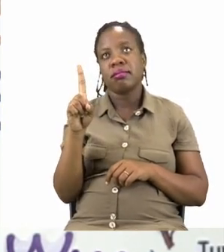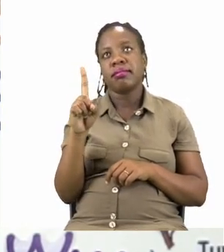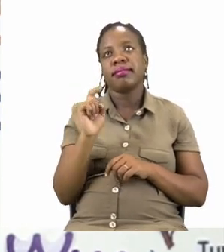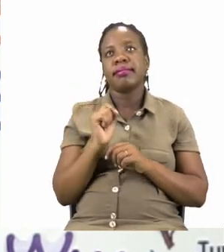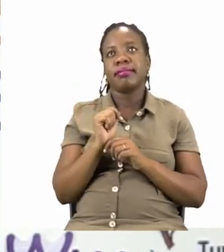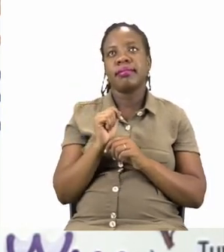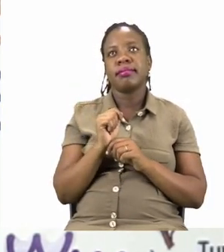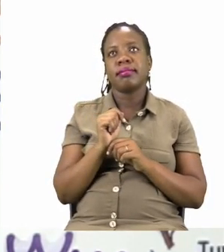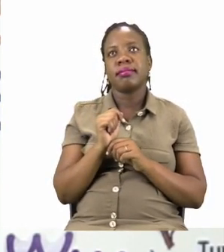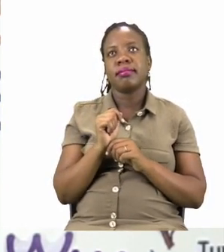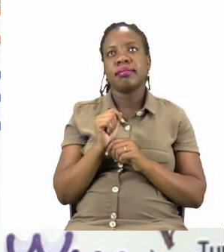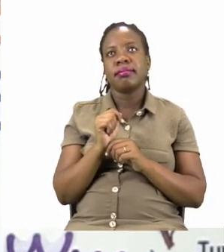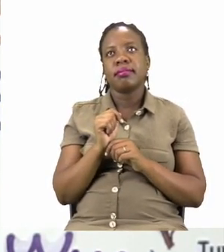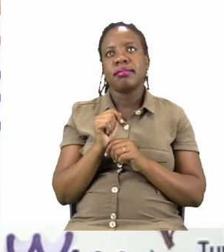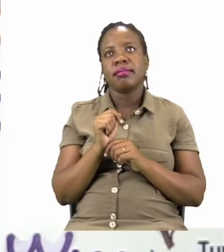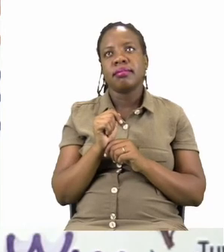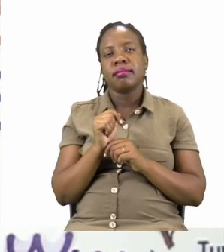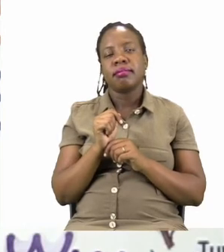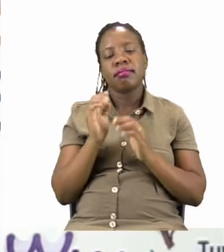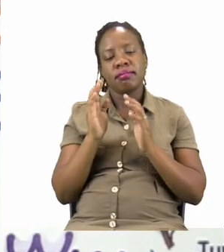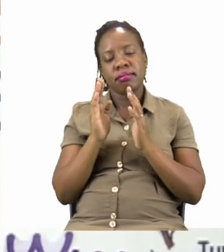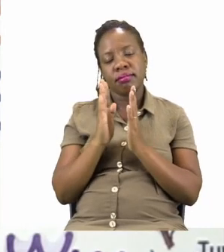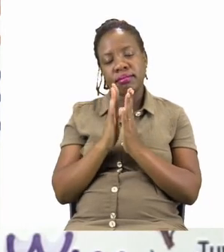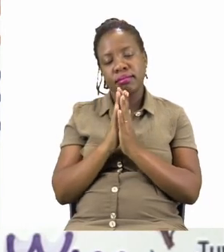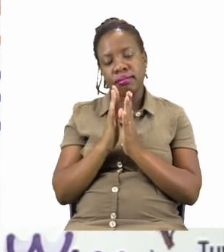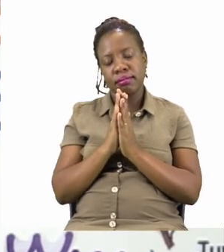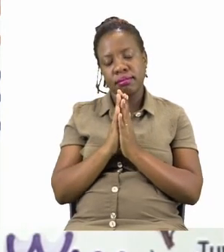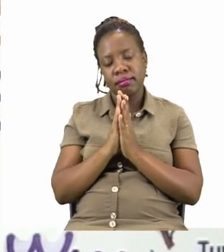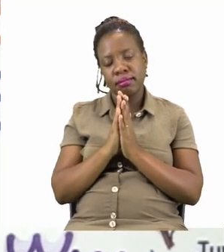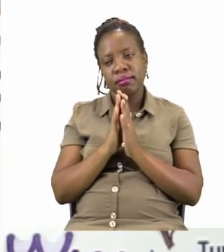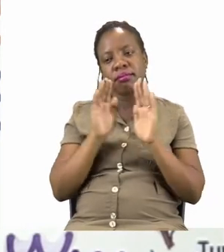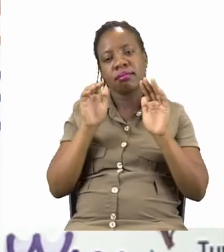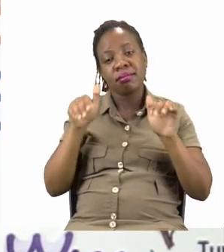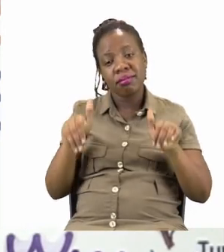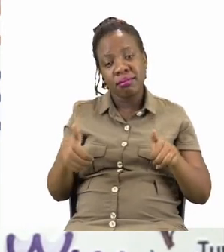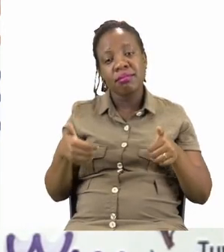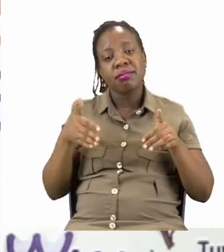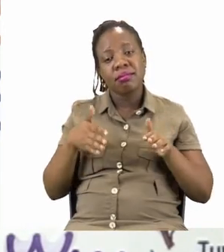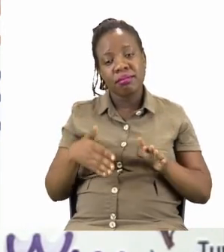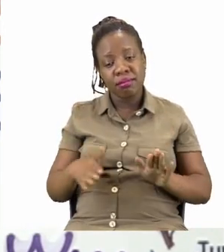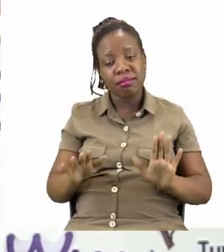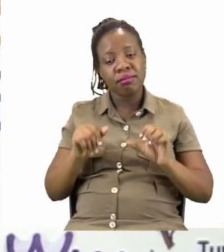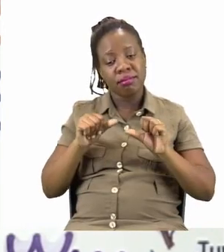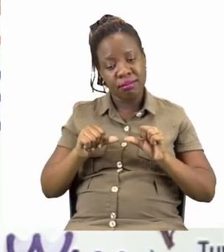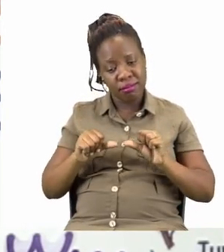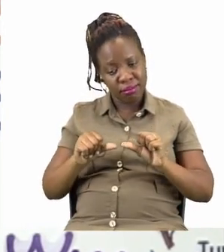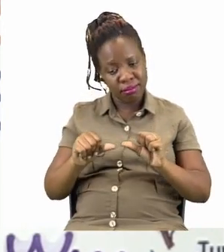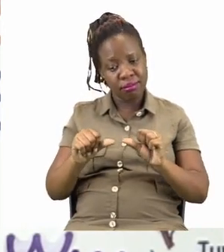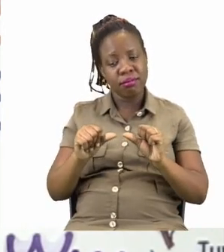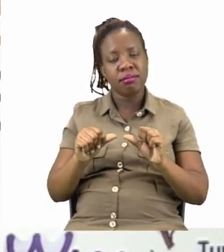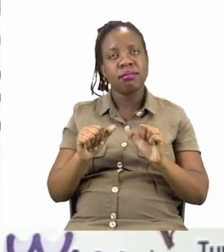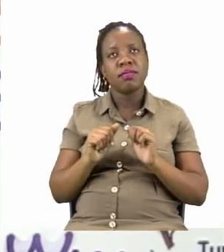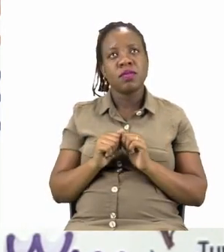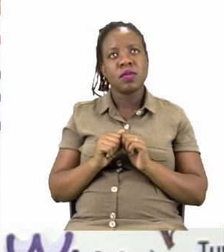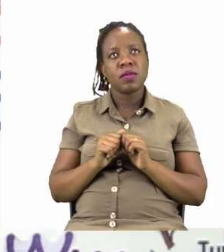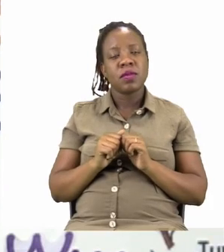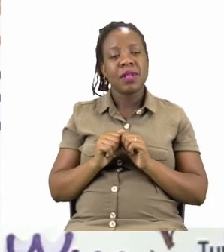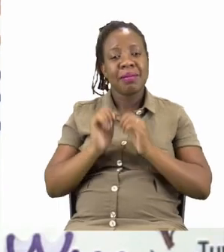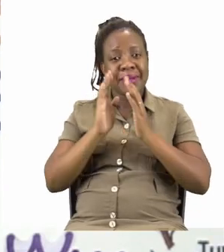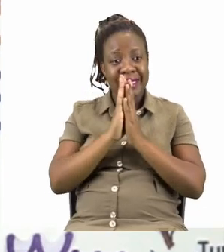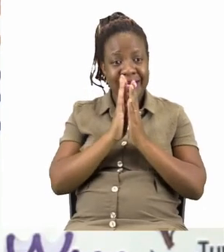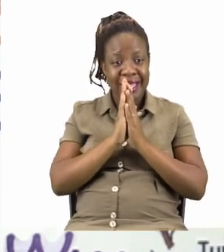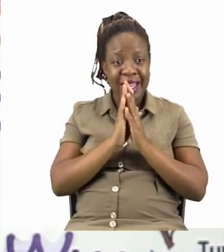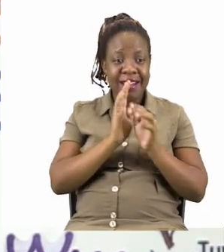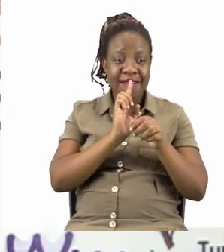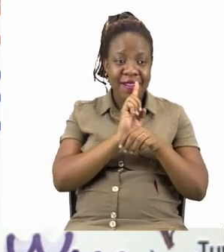and girls, I want you to go ahead and have a look at all the other sums, and I want you to draw all your groups